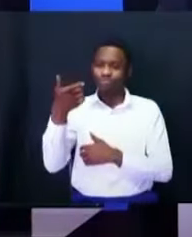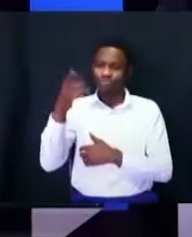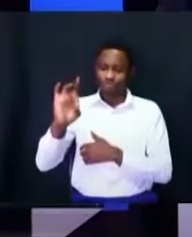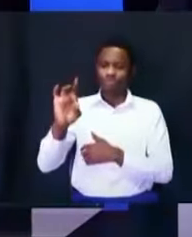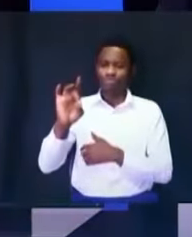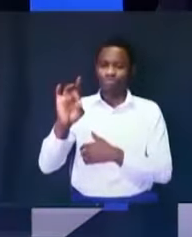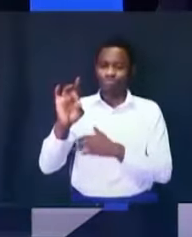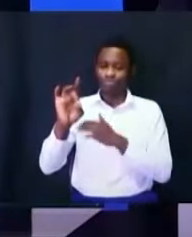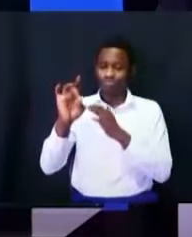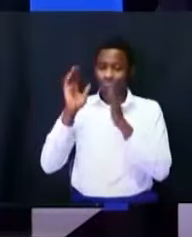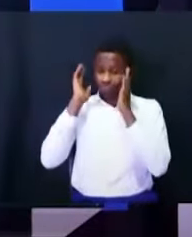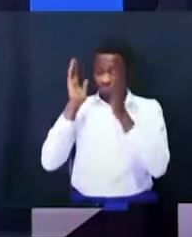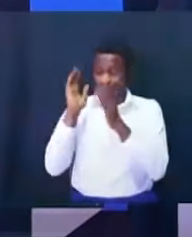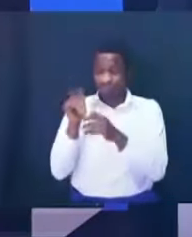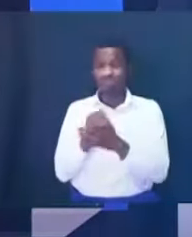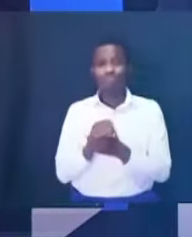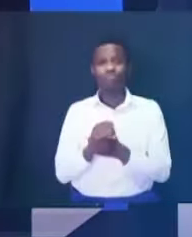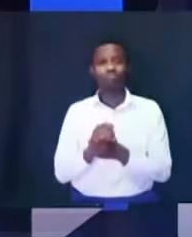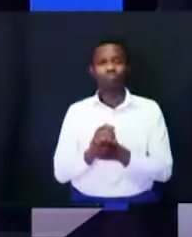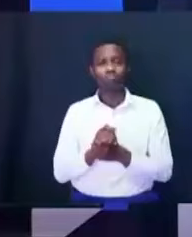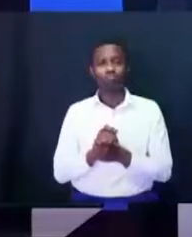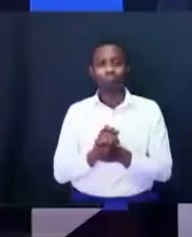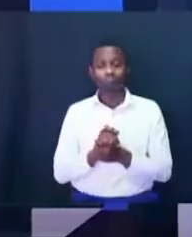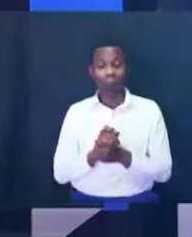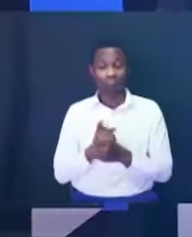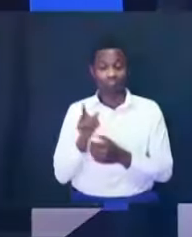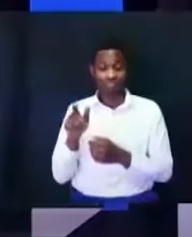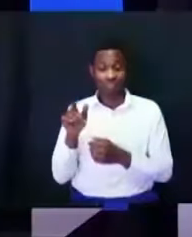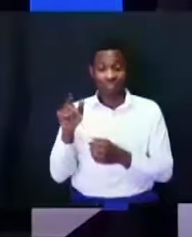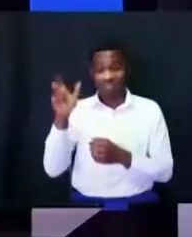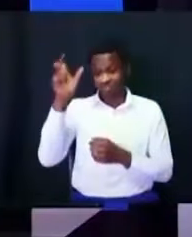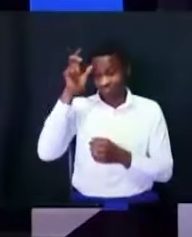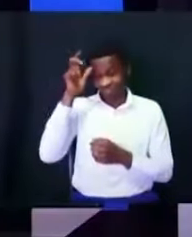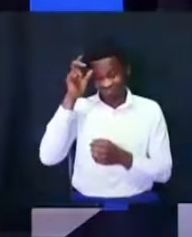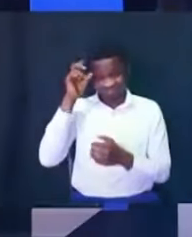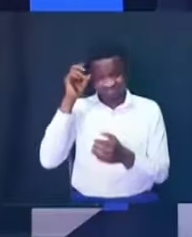28 a picture of Satan or